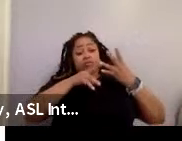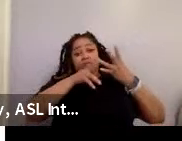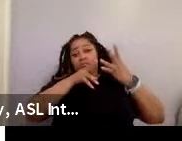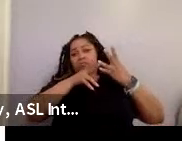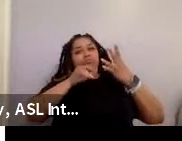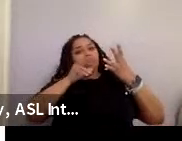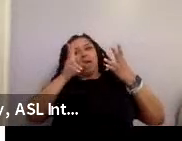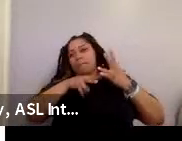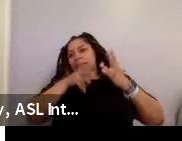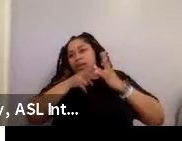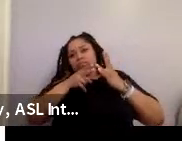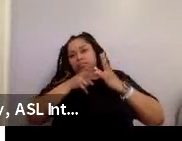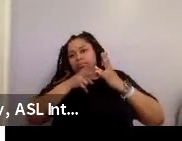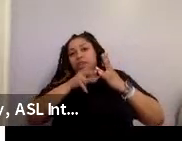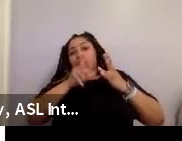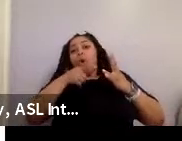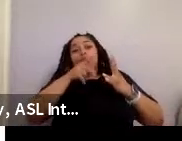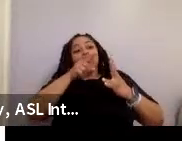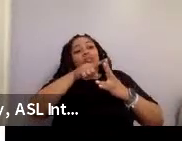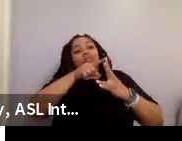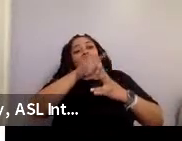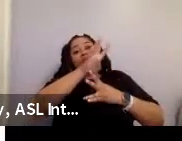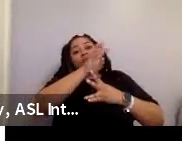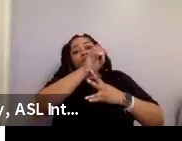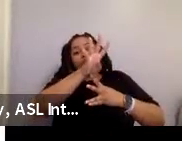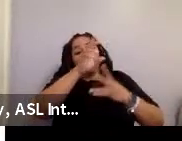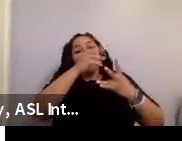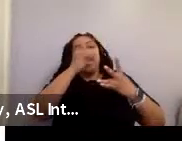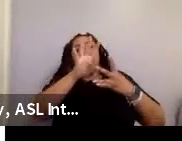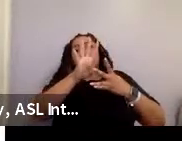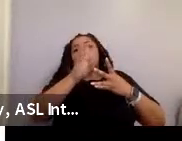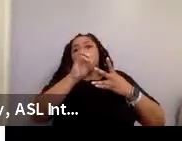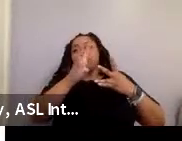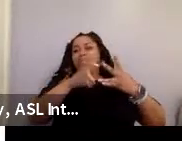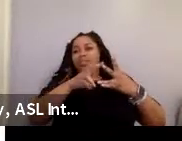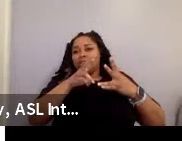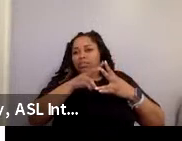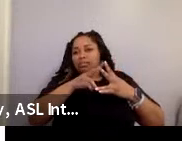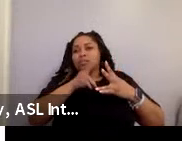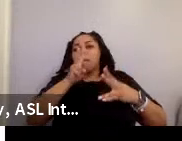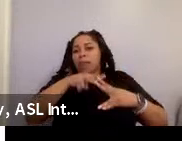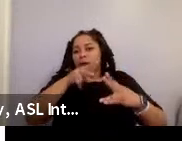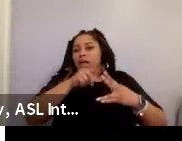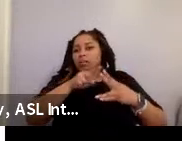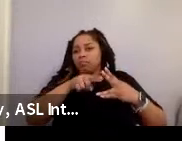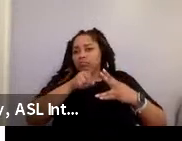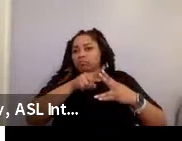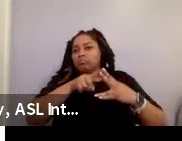apply. Only 404 and 406 would apply.